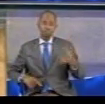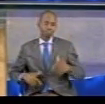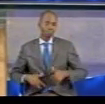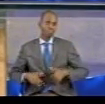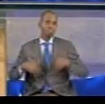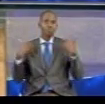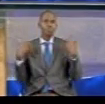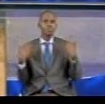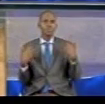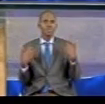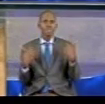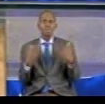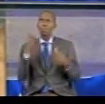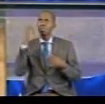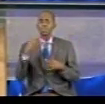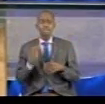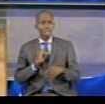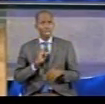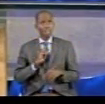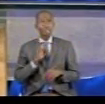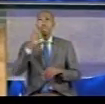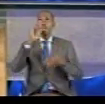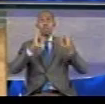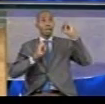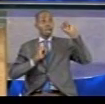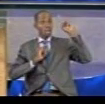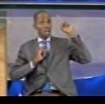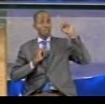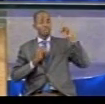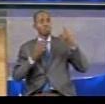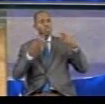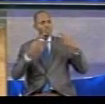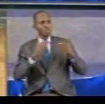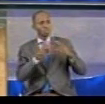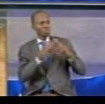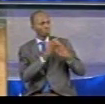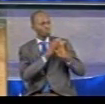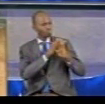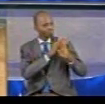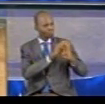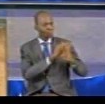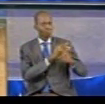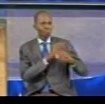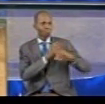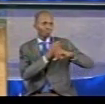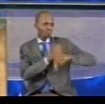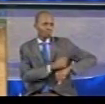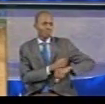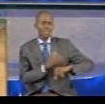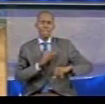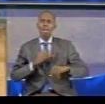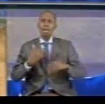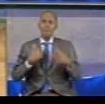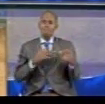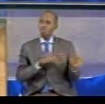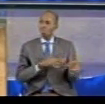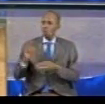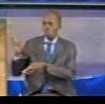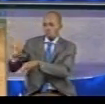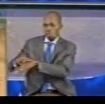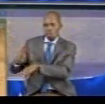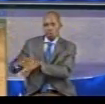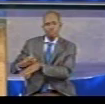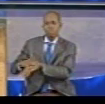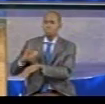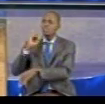I was trying to protect them, defending them, and I told Israel already, don't destroy them, don't touch